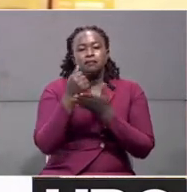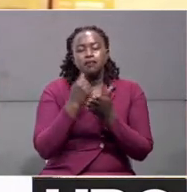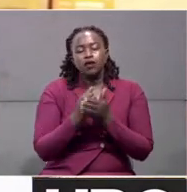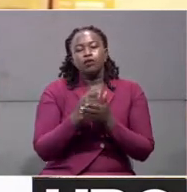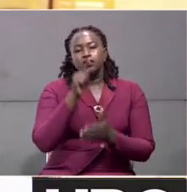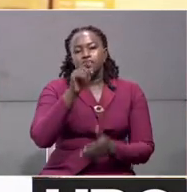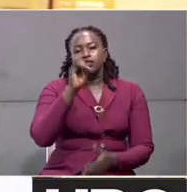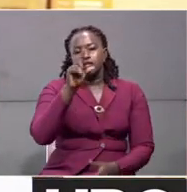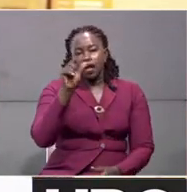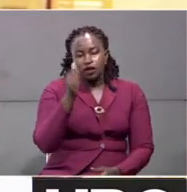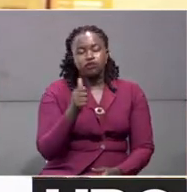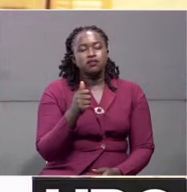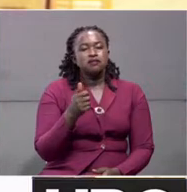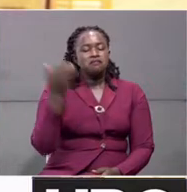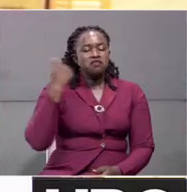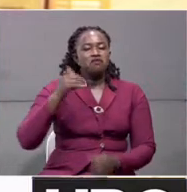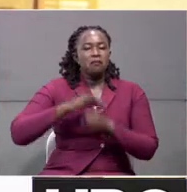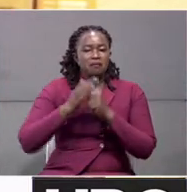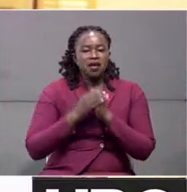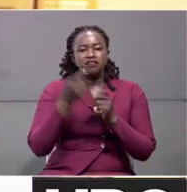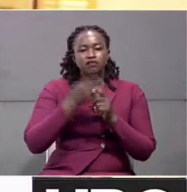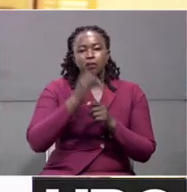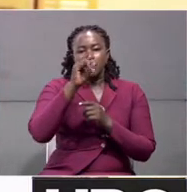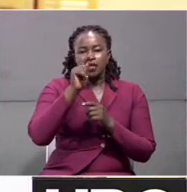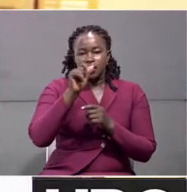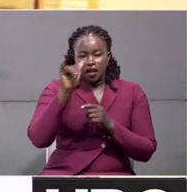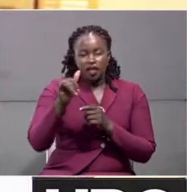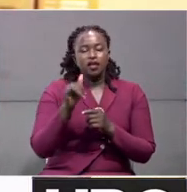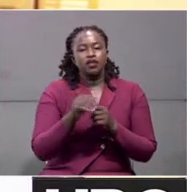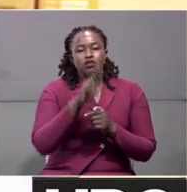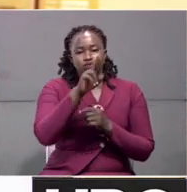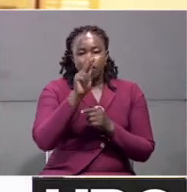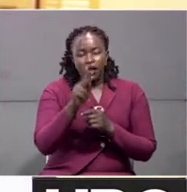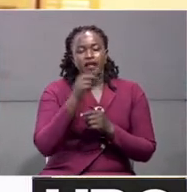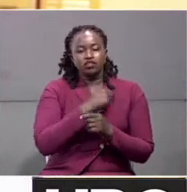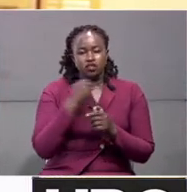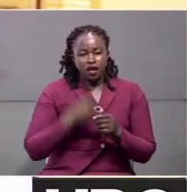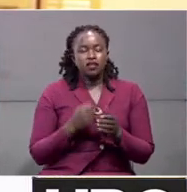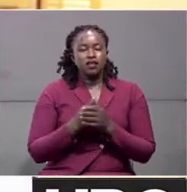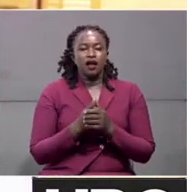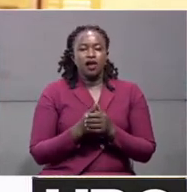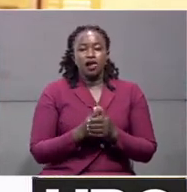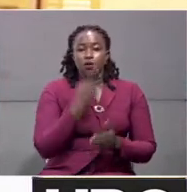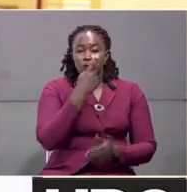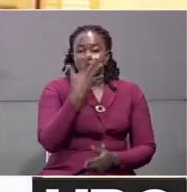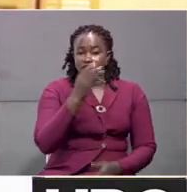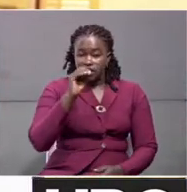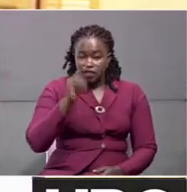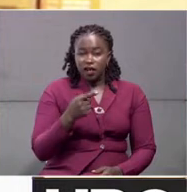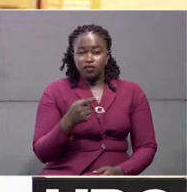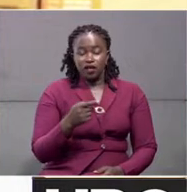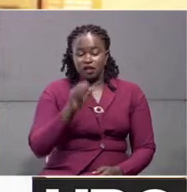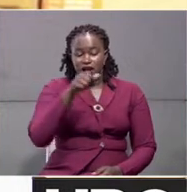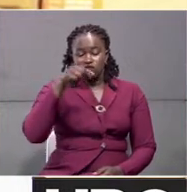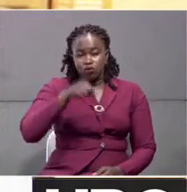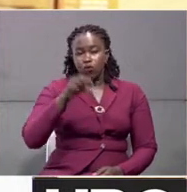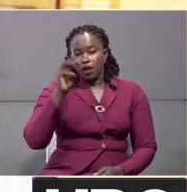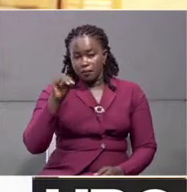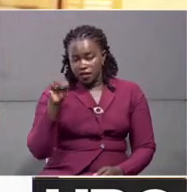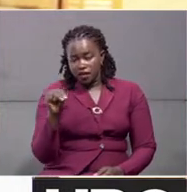from Spain, from Italy, from the UK, from China, a square meter is around 150,000. to get some of